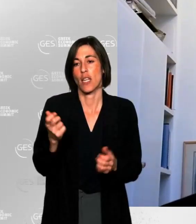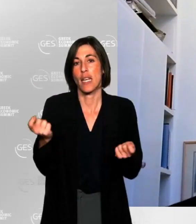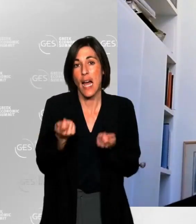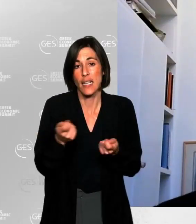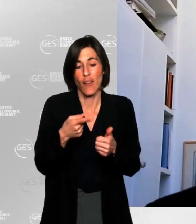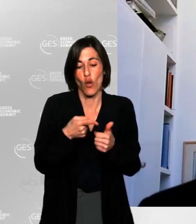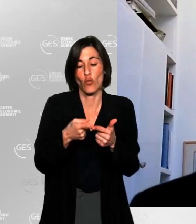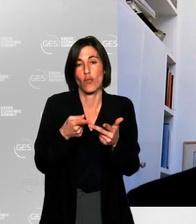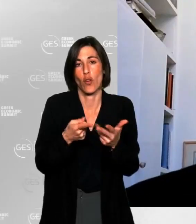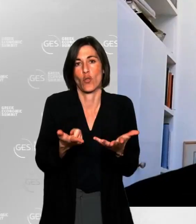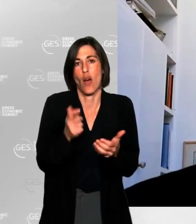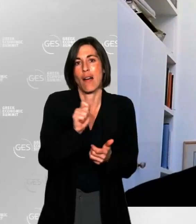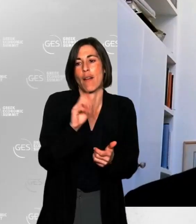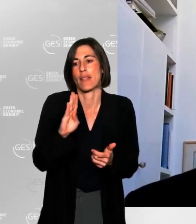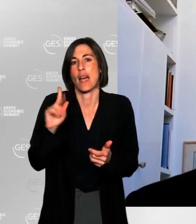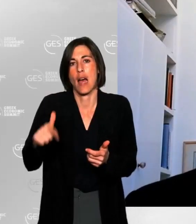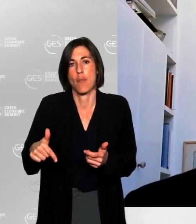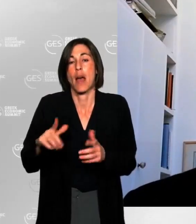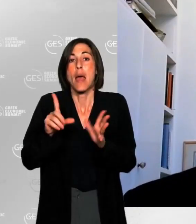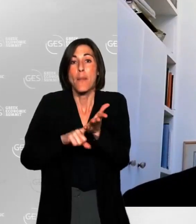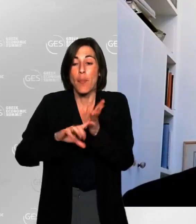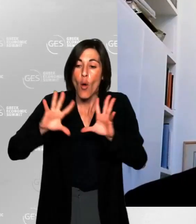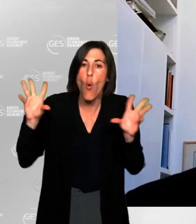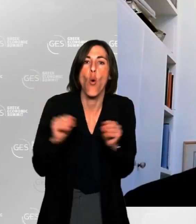complementing each other.